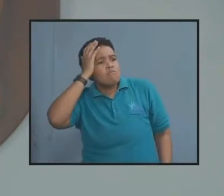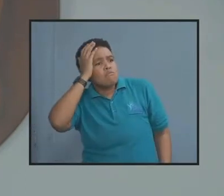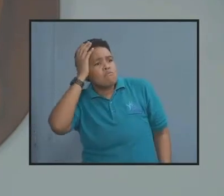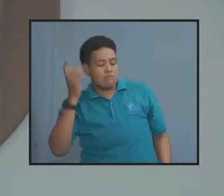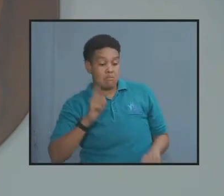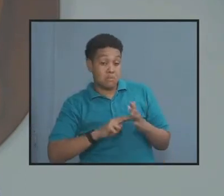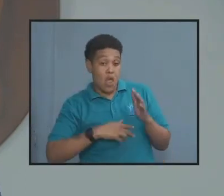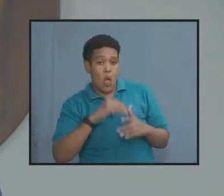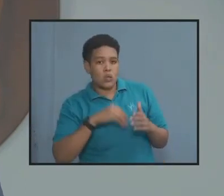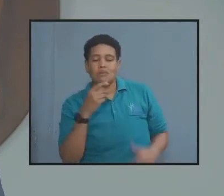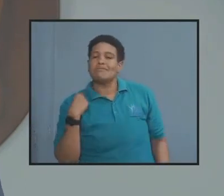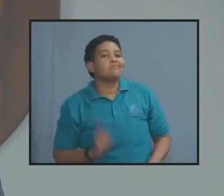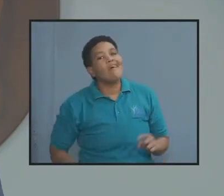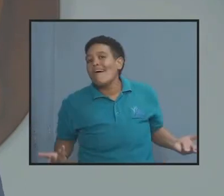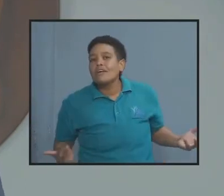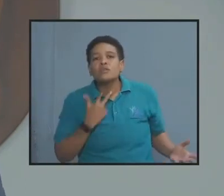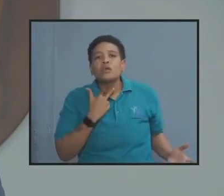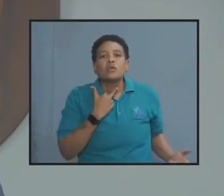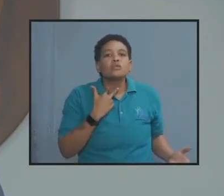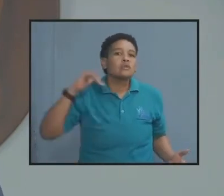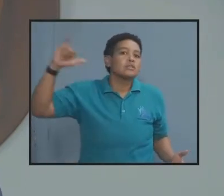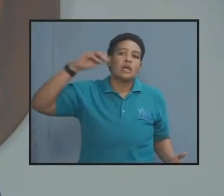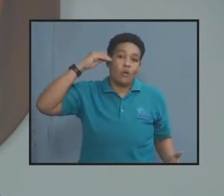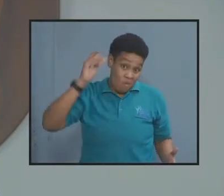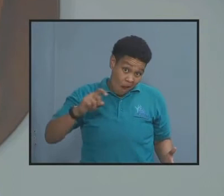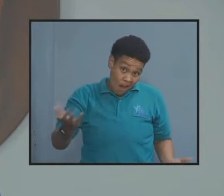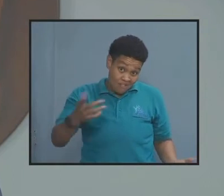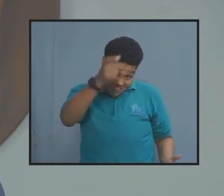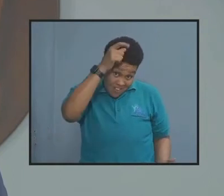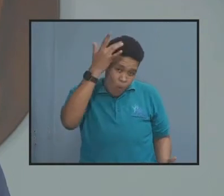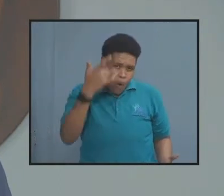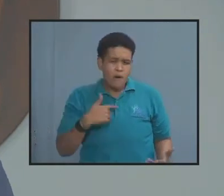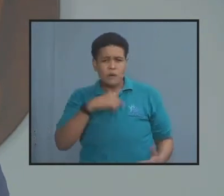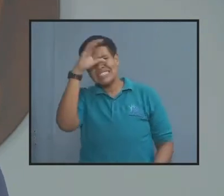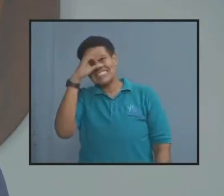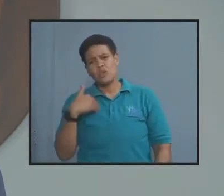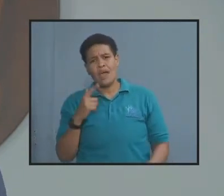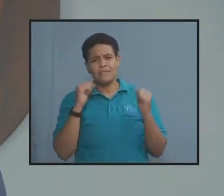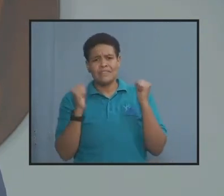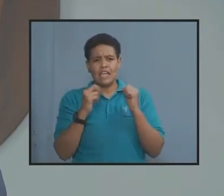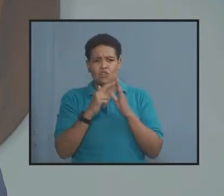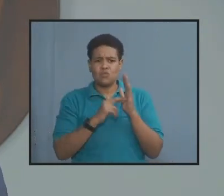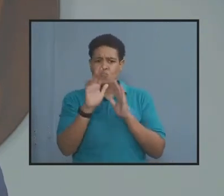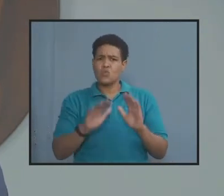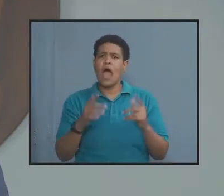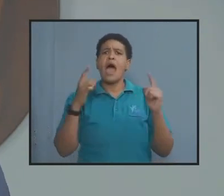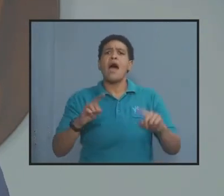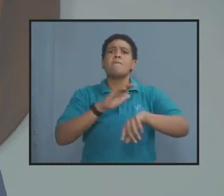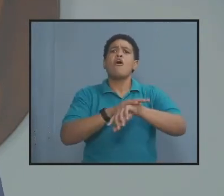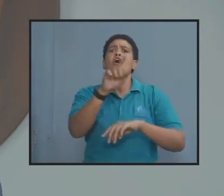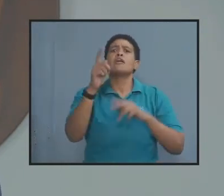times. And obviously, everyone would understand why we would seek to have tighter curfews on